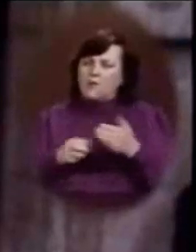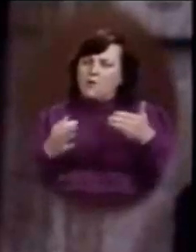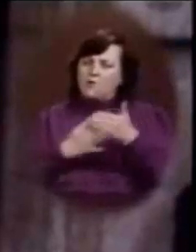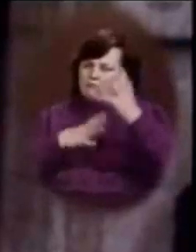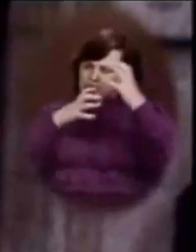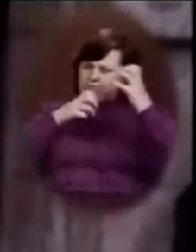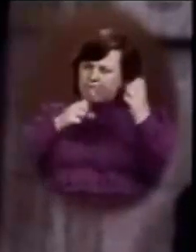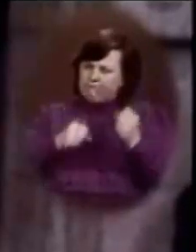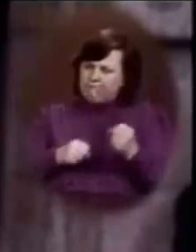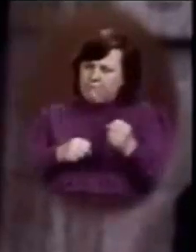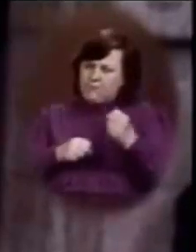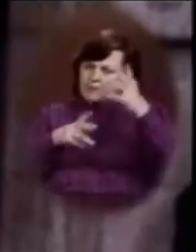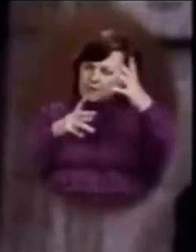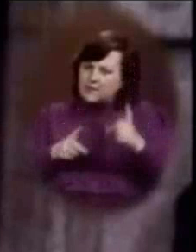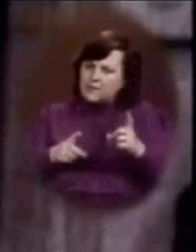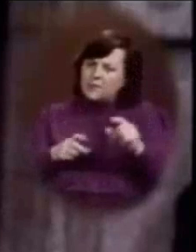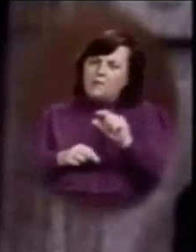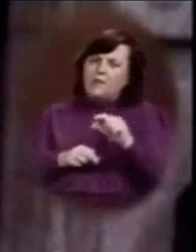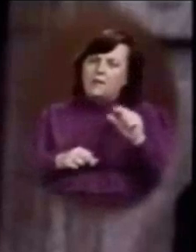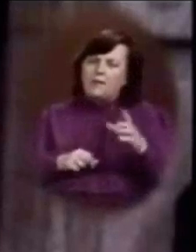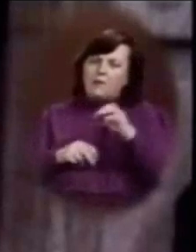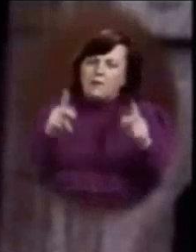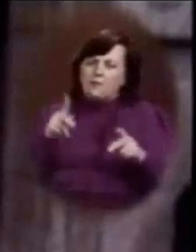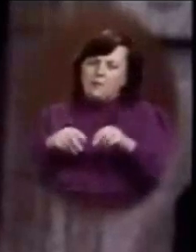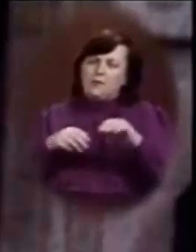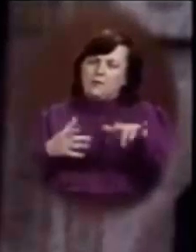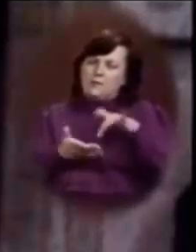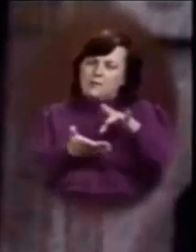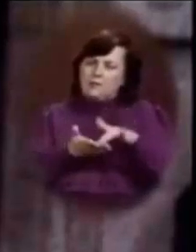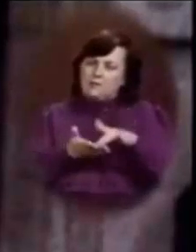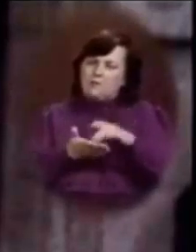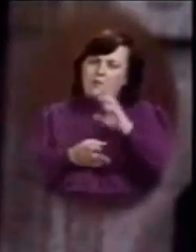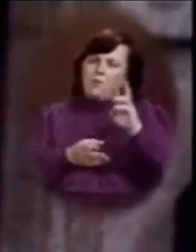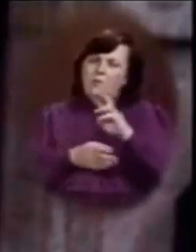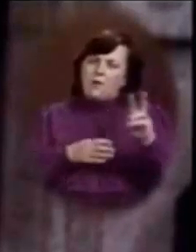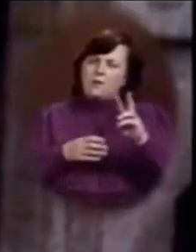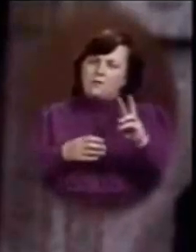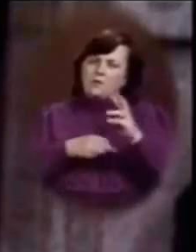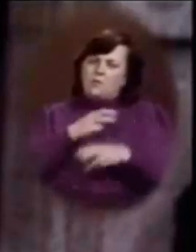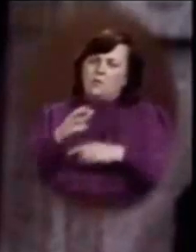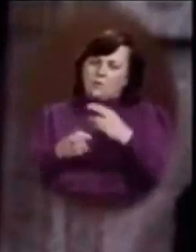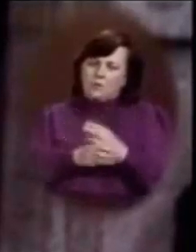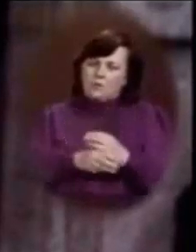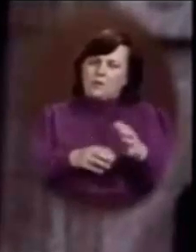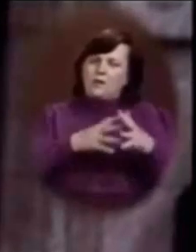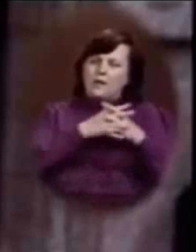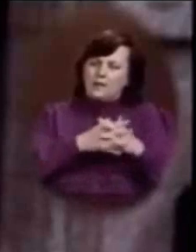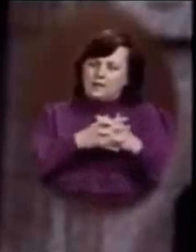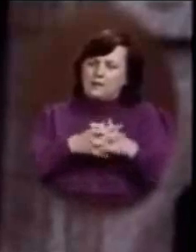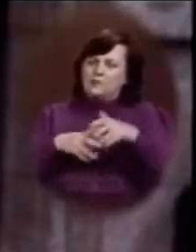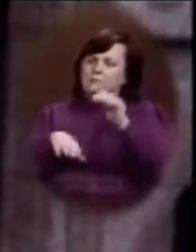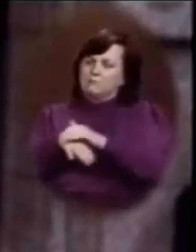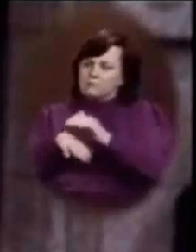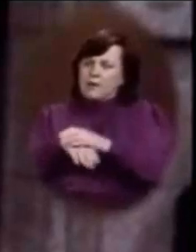of the governments and peoples at the heart of the Western world, the United States, Britain and Canada, preeminent among